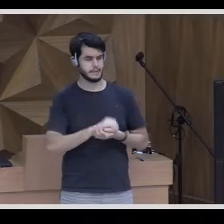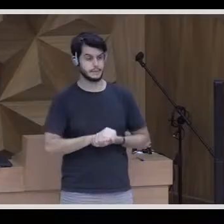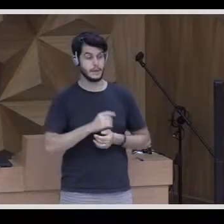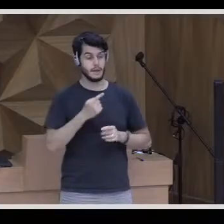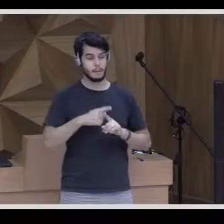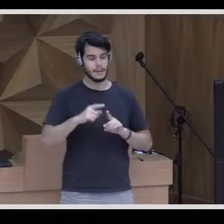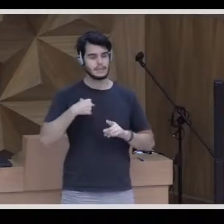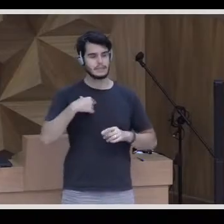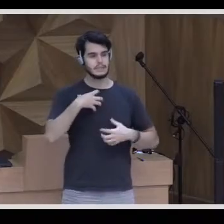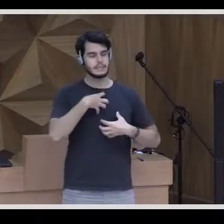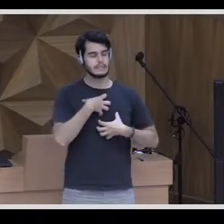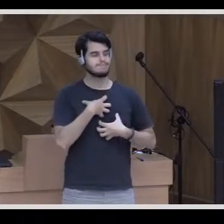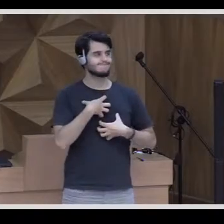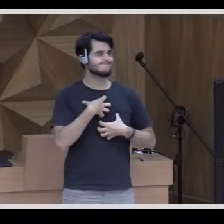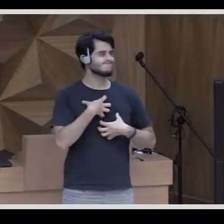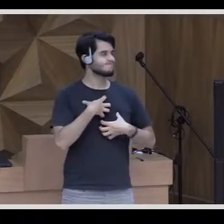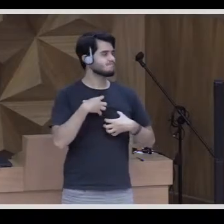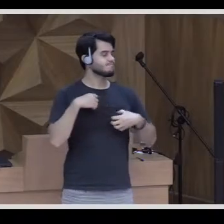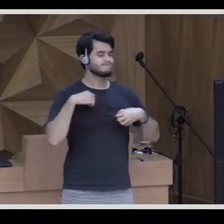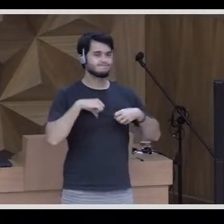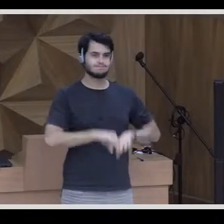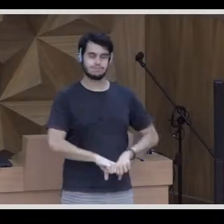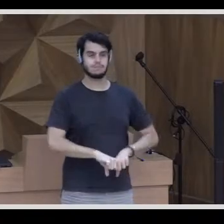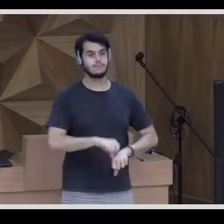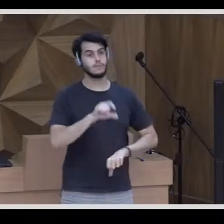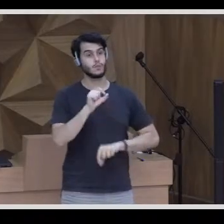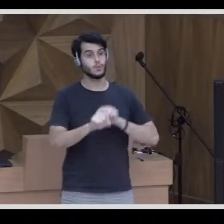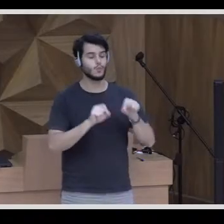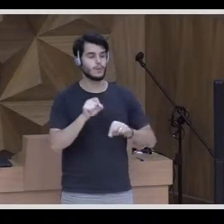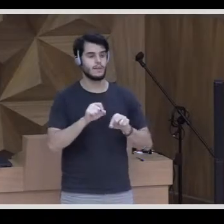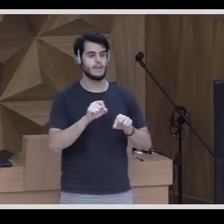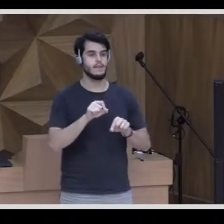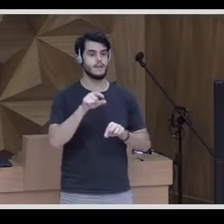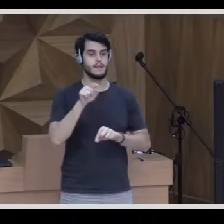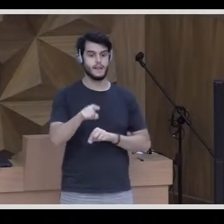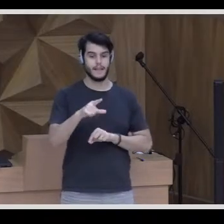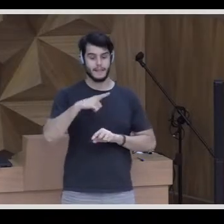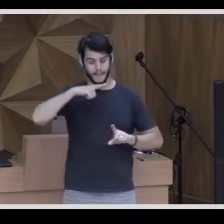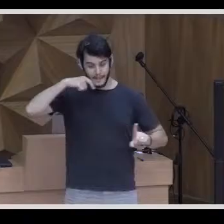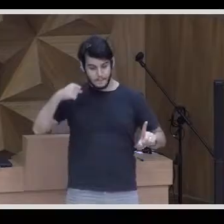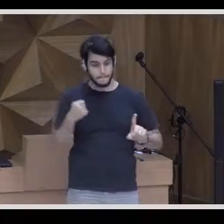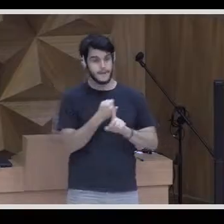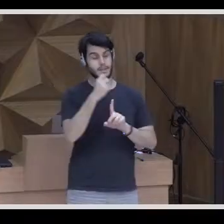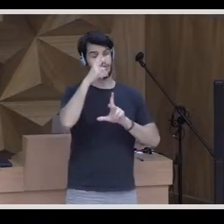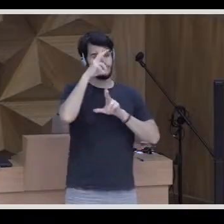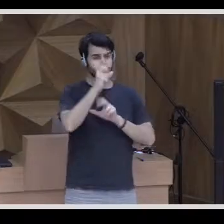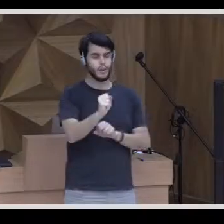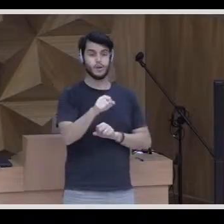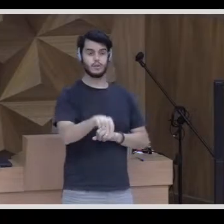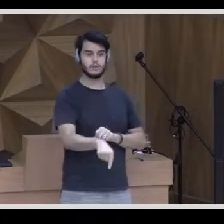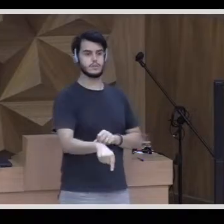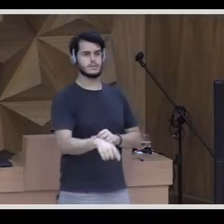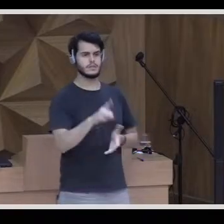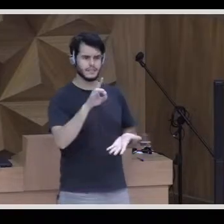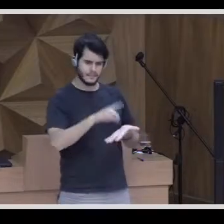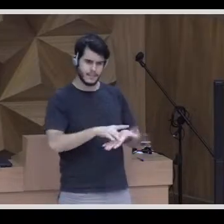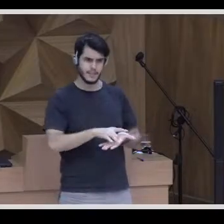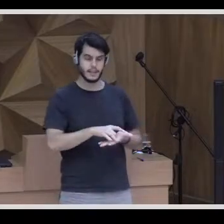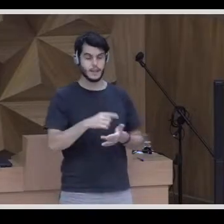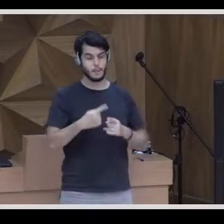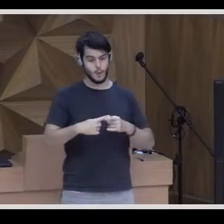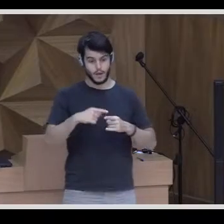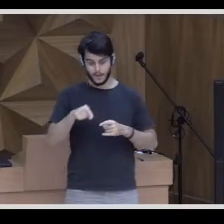work was the ability to have real impact. Because we don't build these in New Zealand. We import them